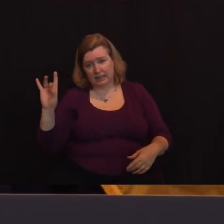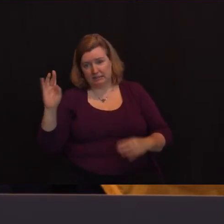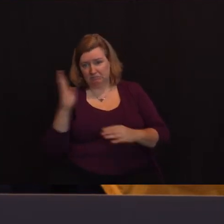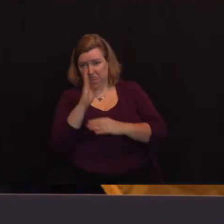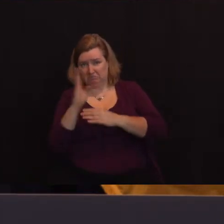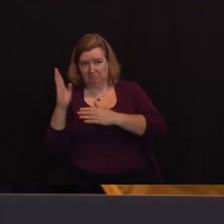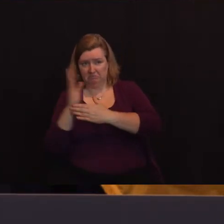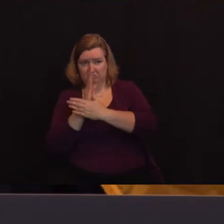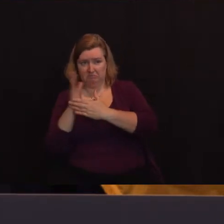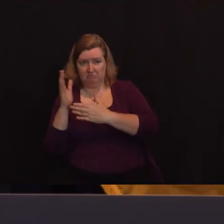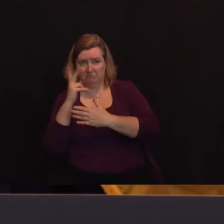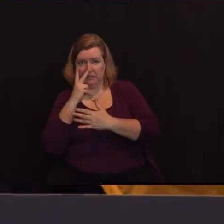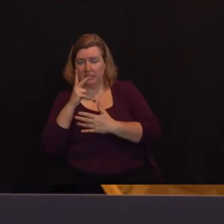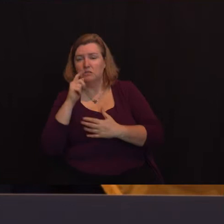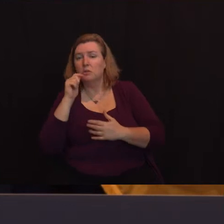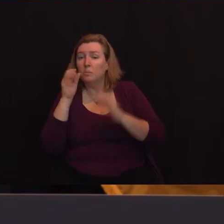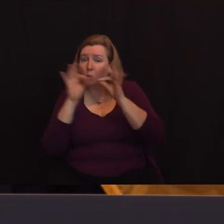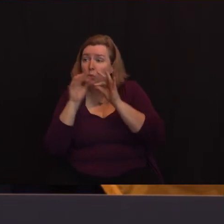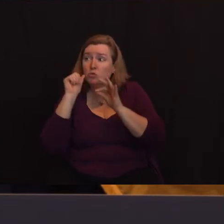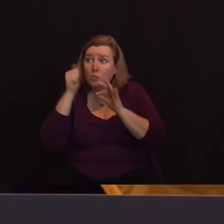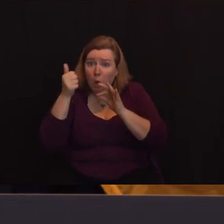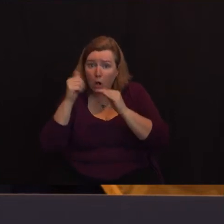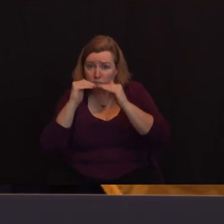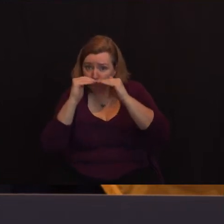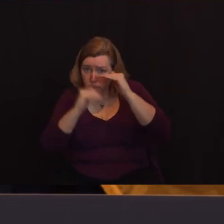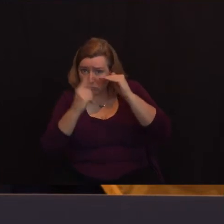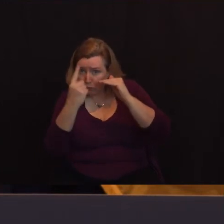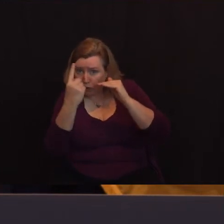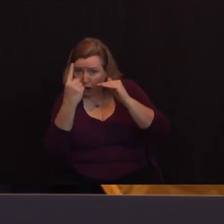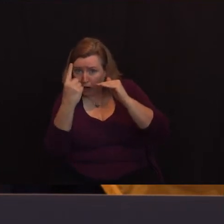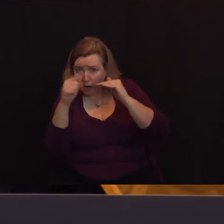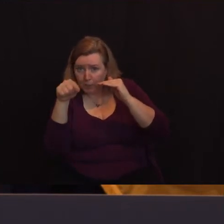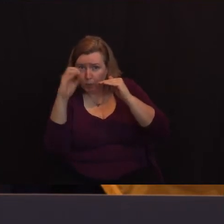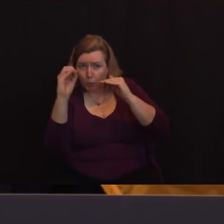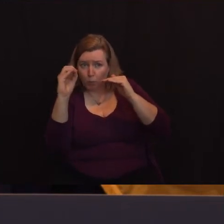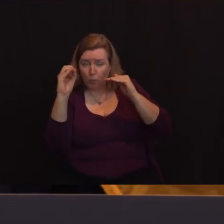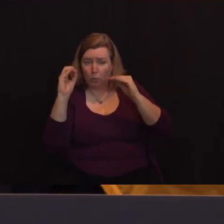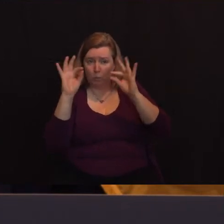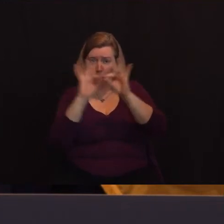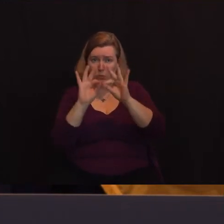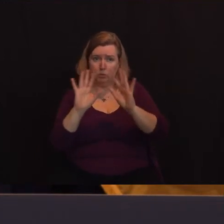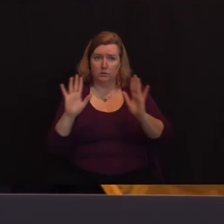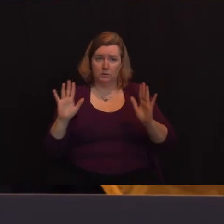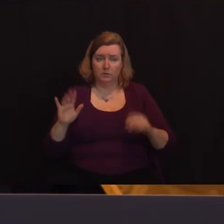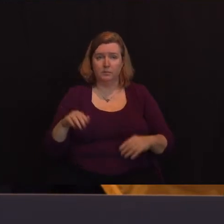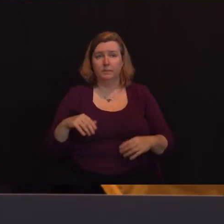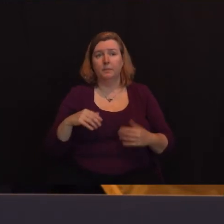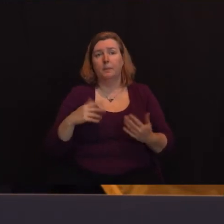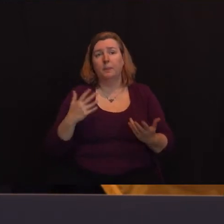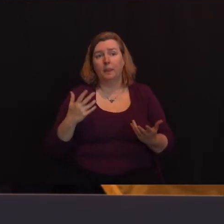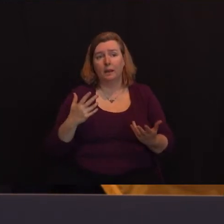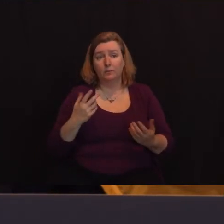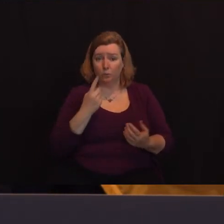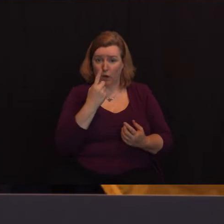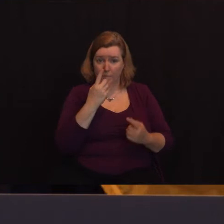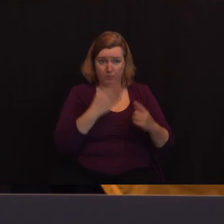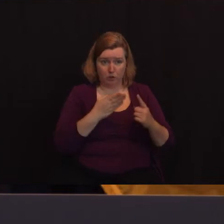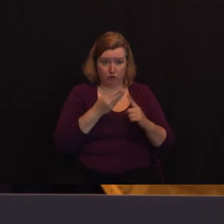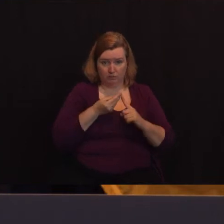thing. Meaning, again, folks, if we haven't said this in a while, if it's below 1, less than one person is getting